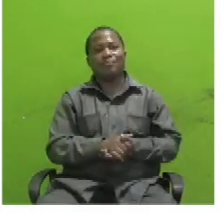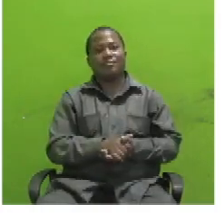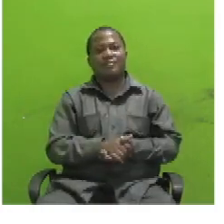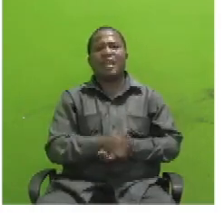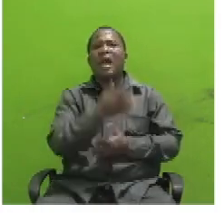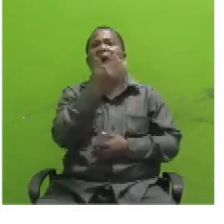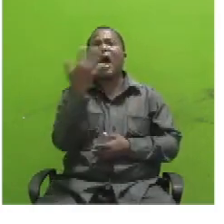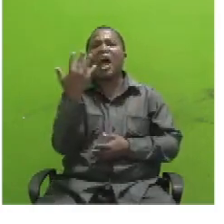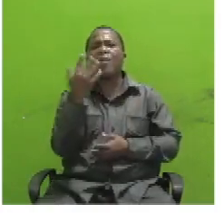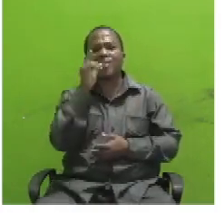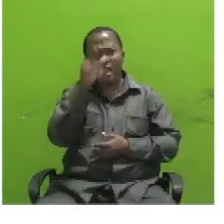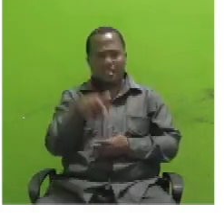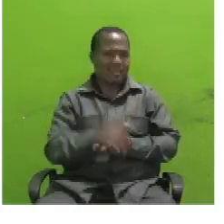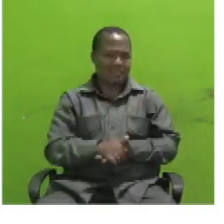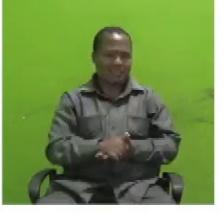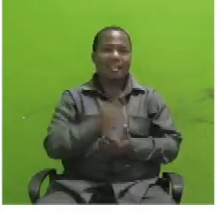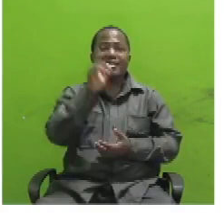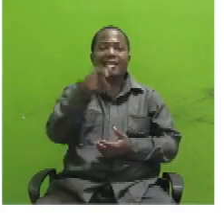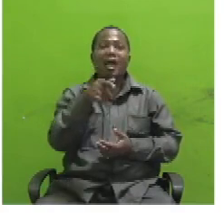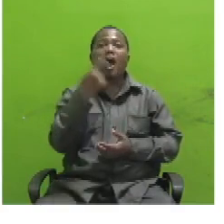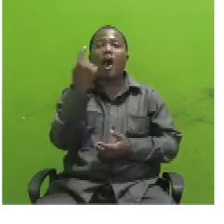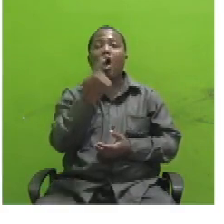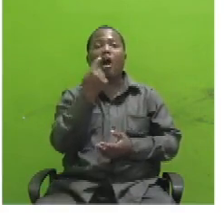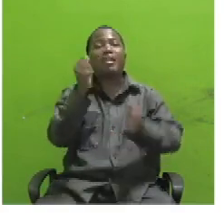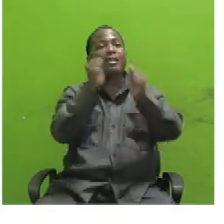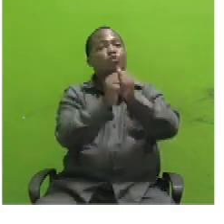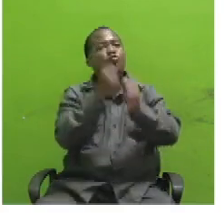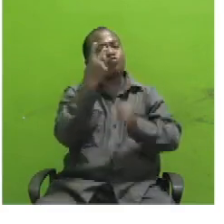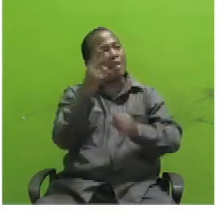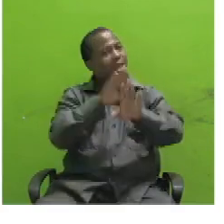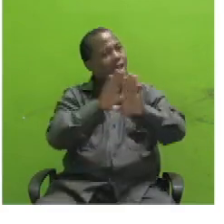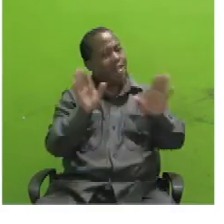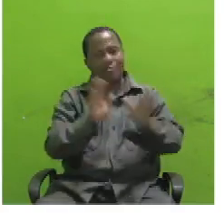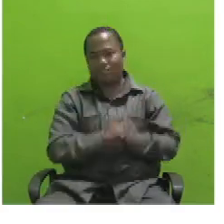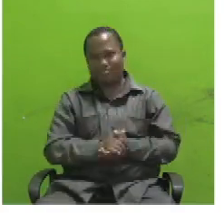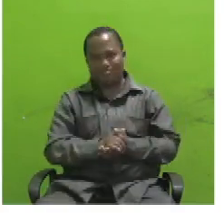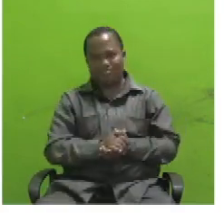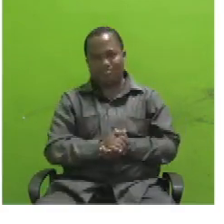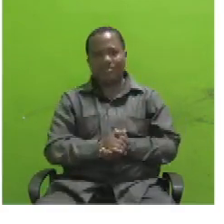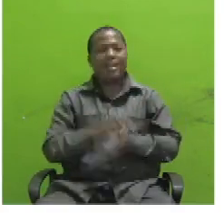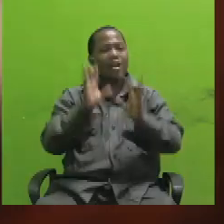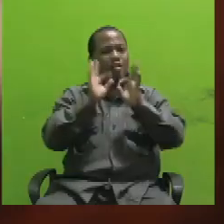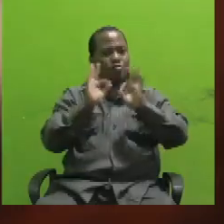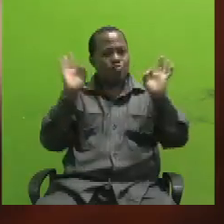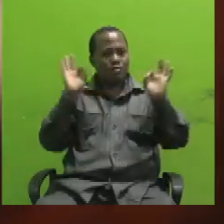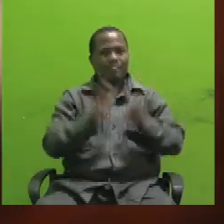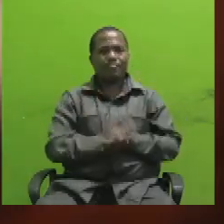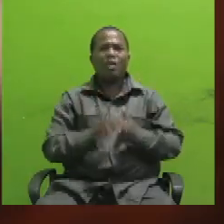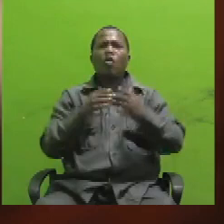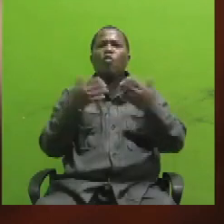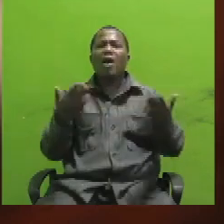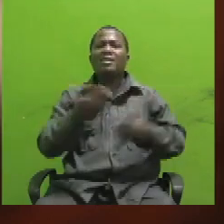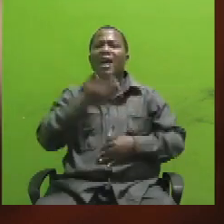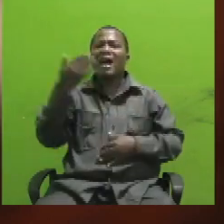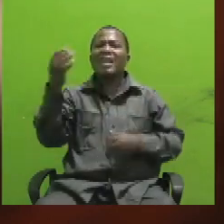How many are they? They are only 12. Only 12. Okay? Good. What is